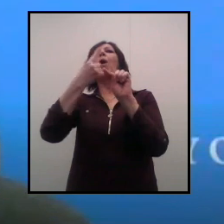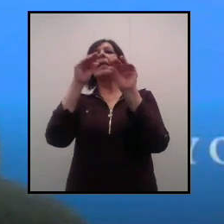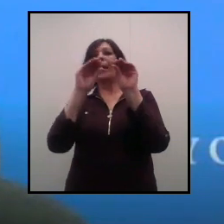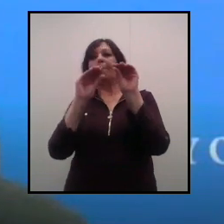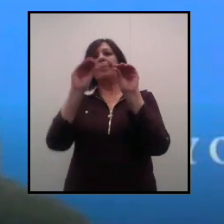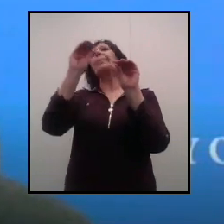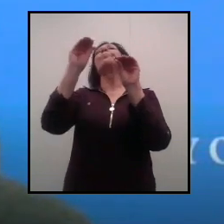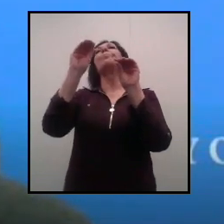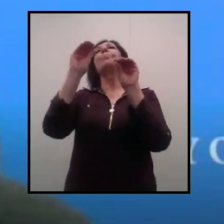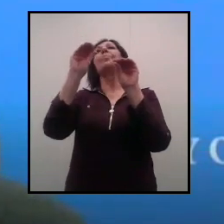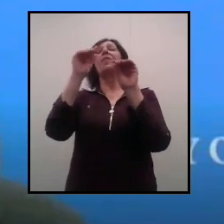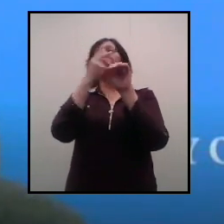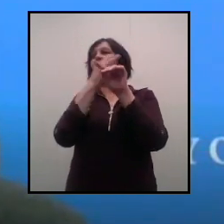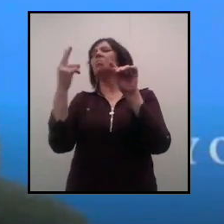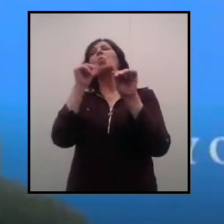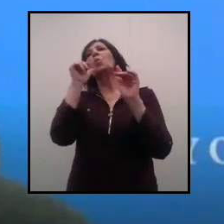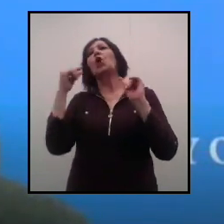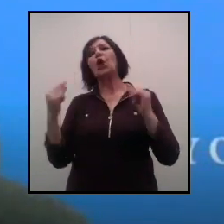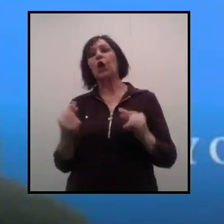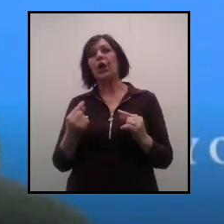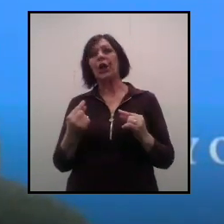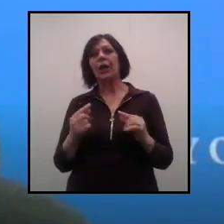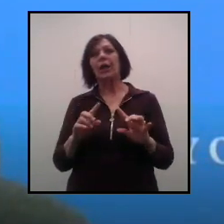2-week period would hurt us.